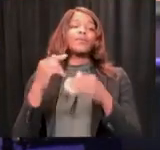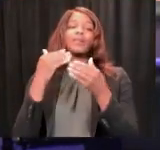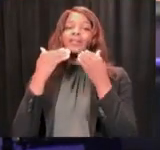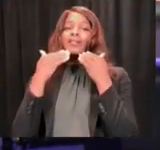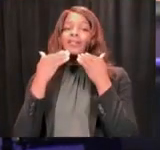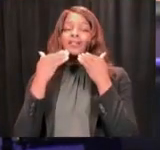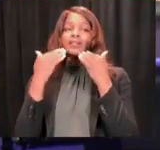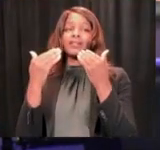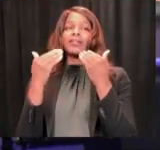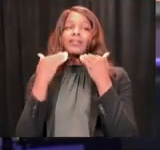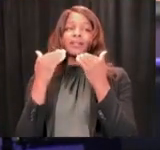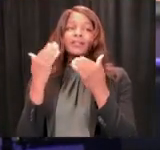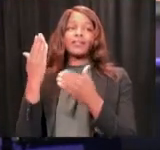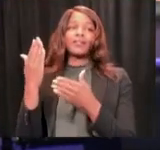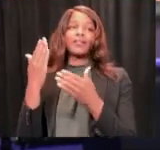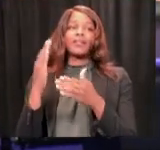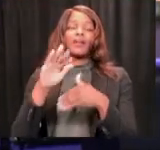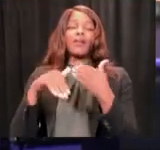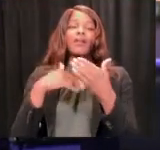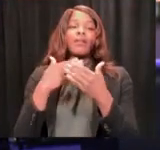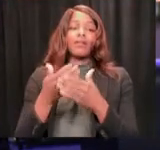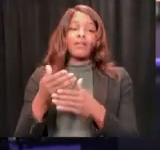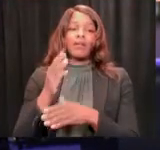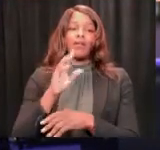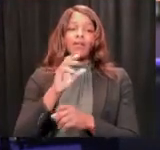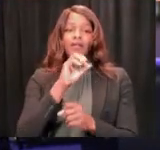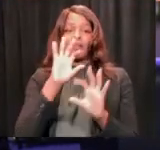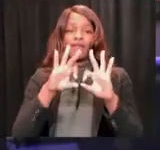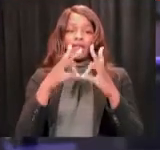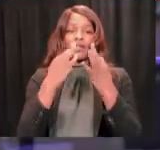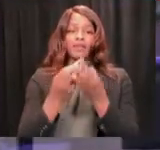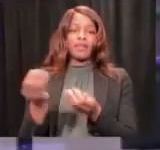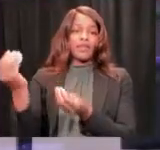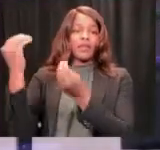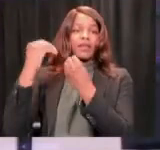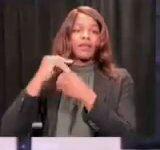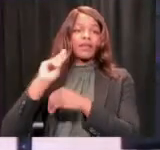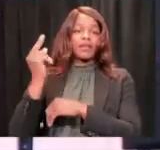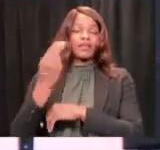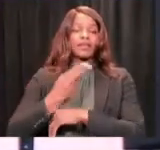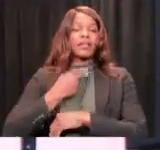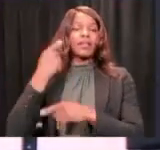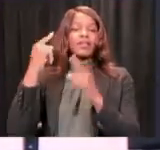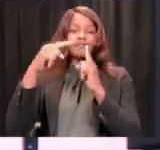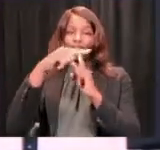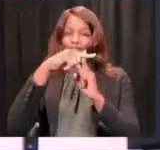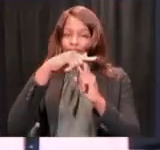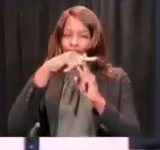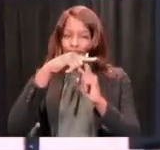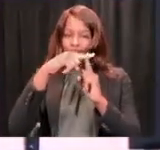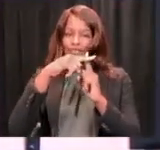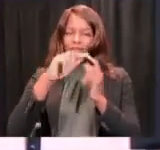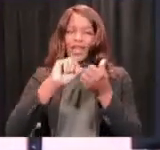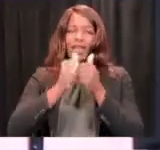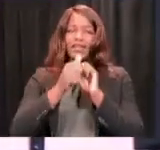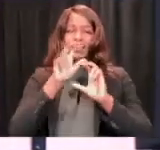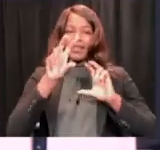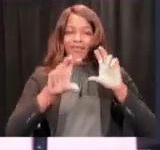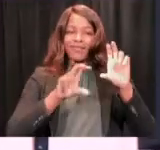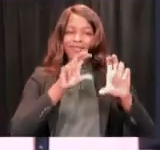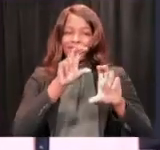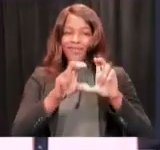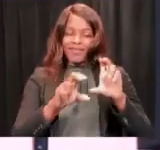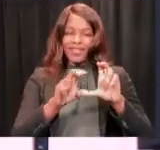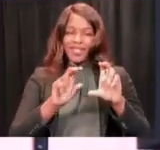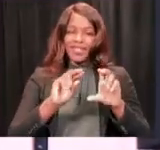for all that they passed on to us that was positive. Thank you for how they invested in us. Thank